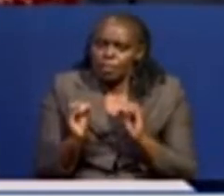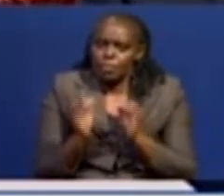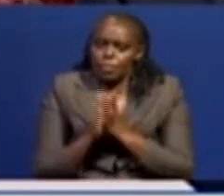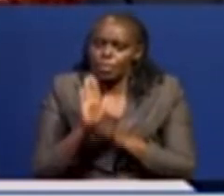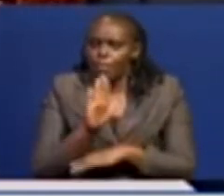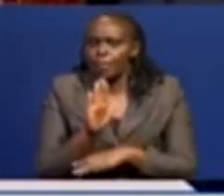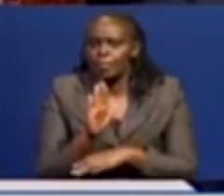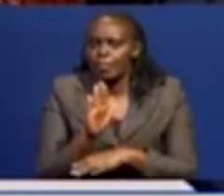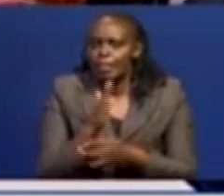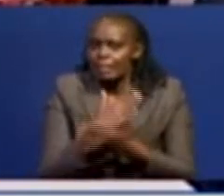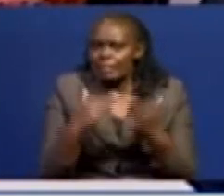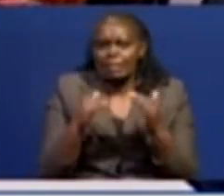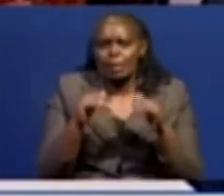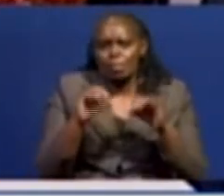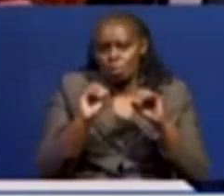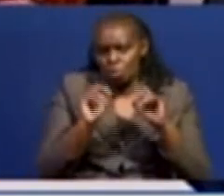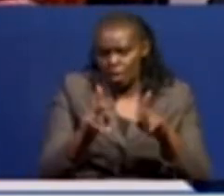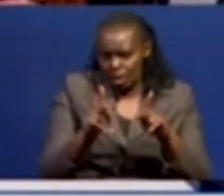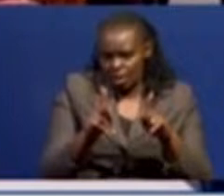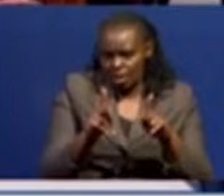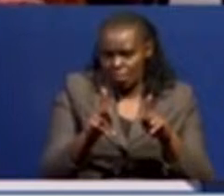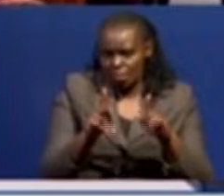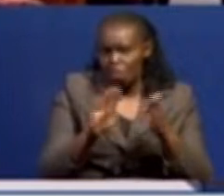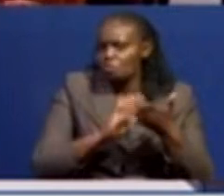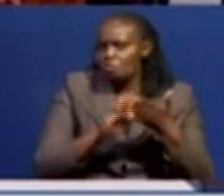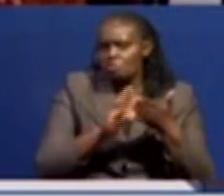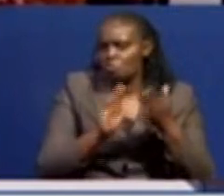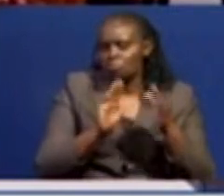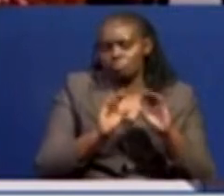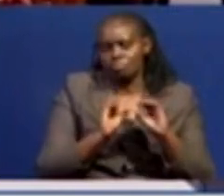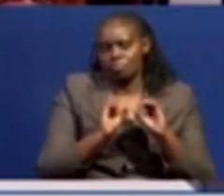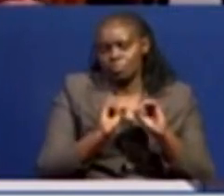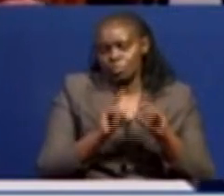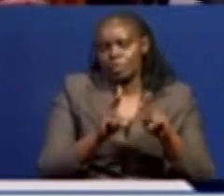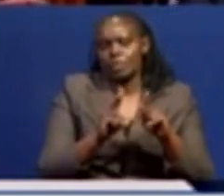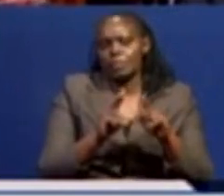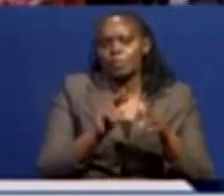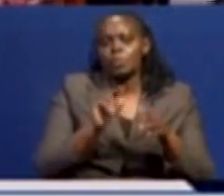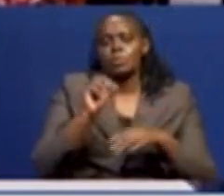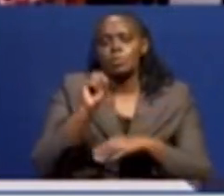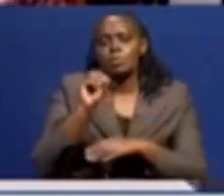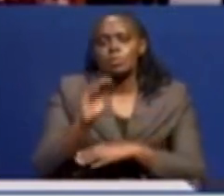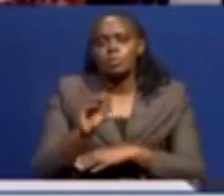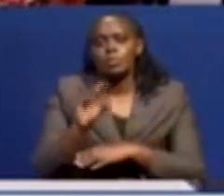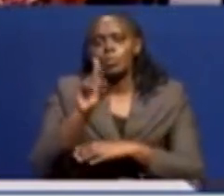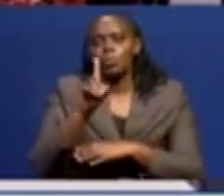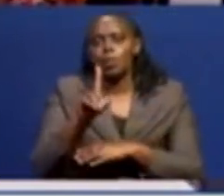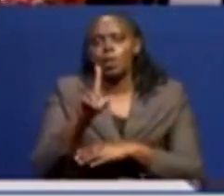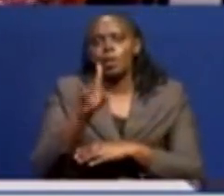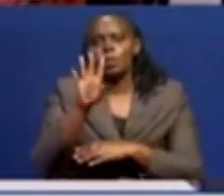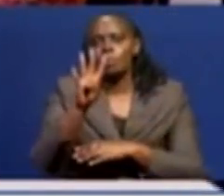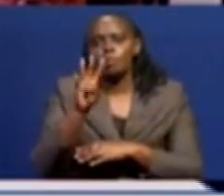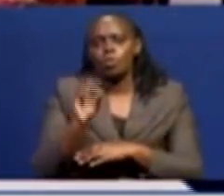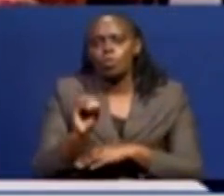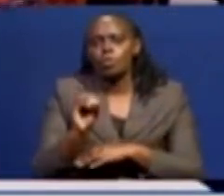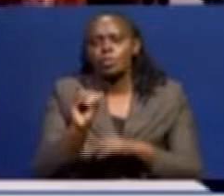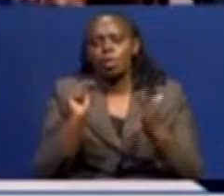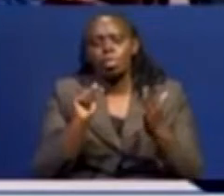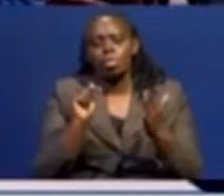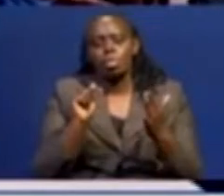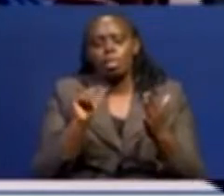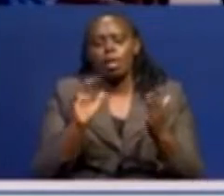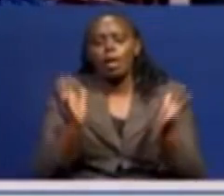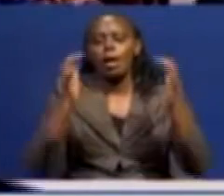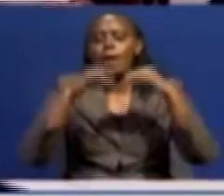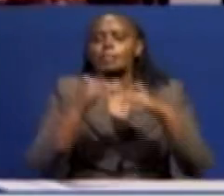them. So they were acquitted, correct? They were acquitted, yes. So at page